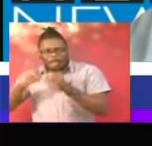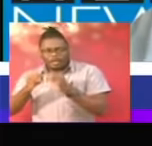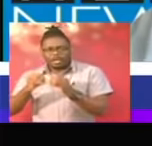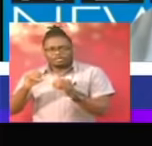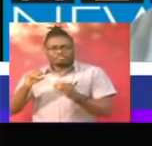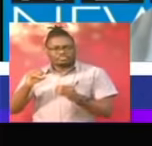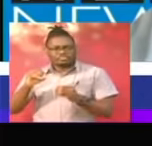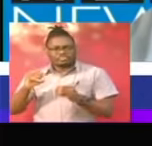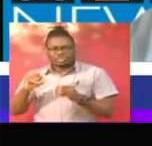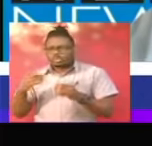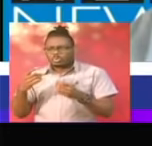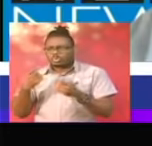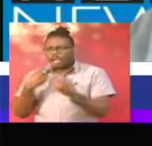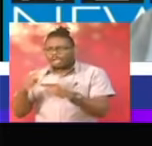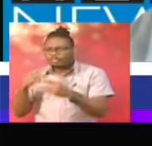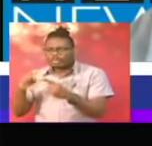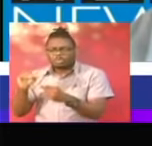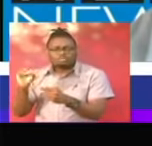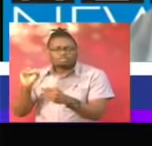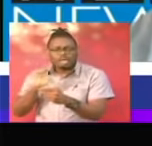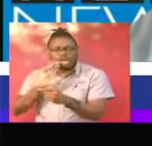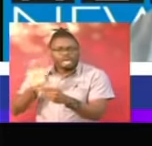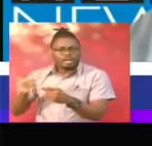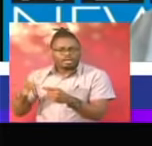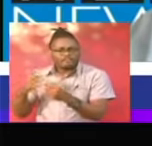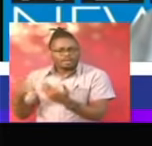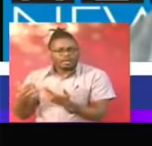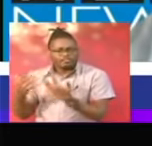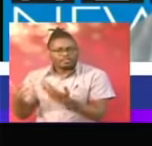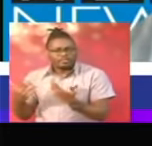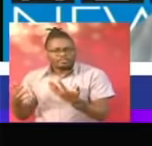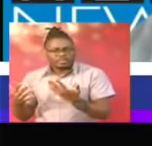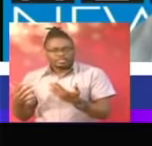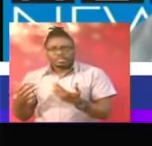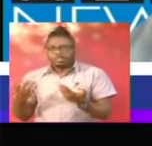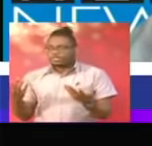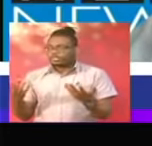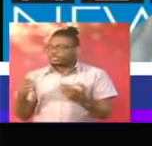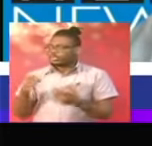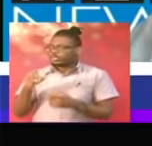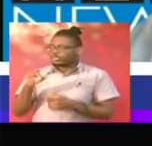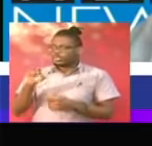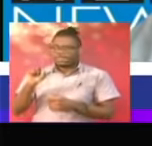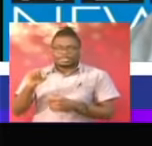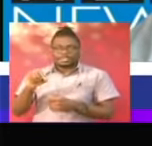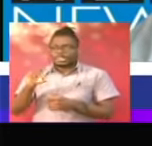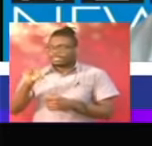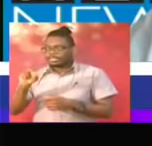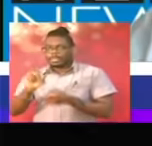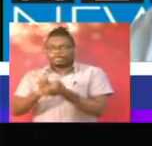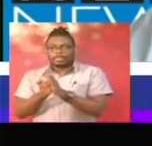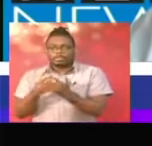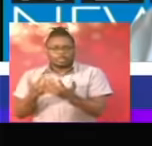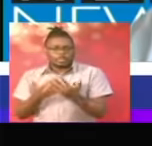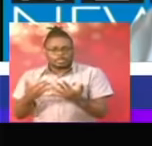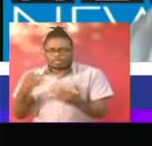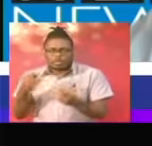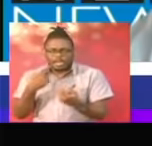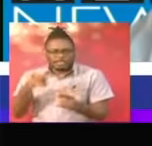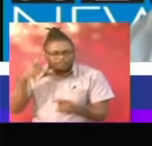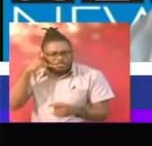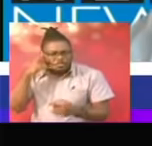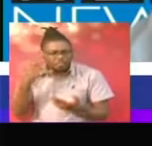They are waiting like 20 to 30 minutes. I don't know if anything could be done with that aspect of the